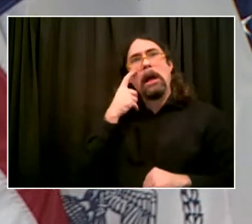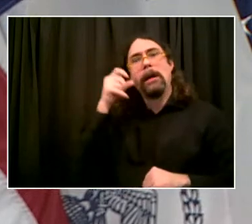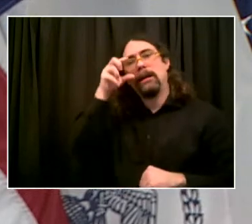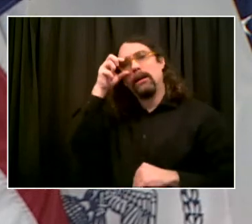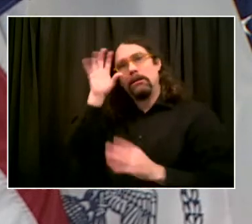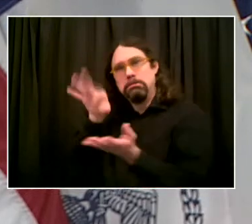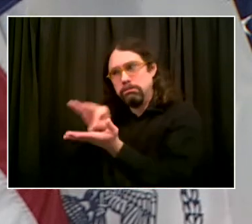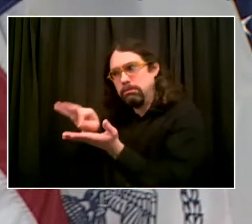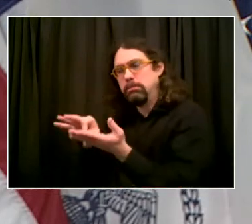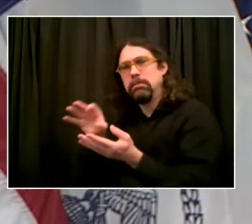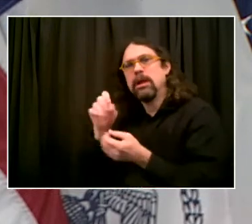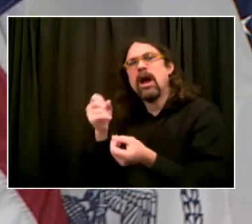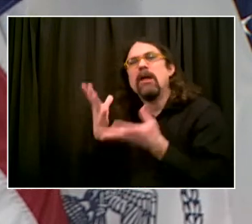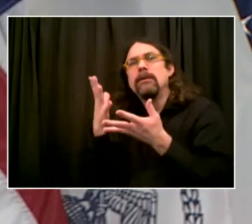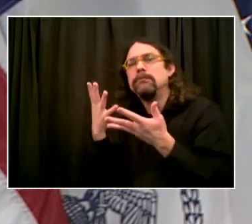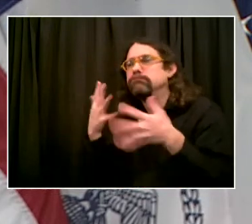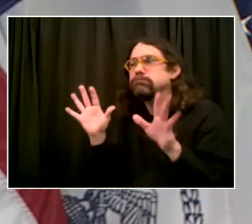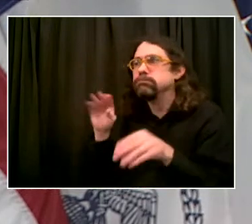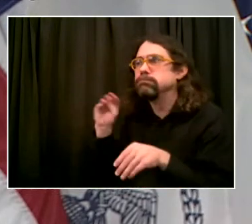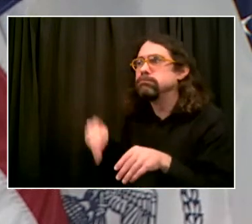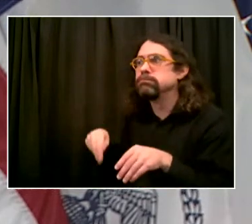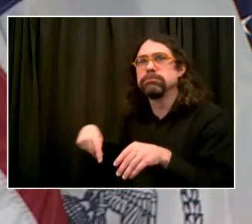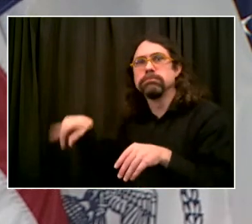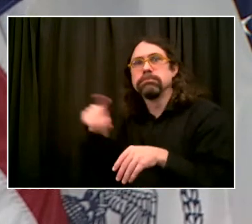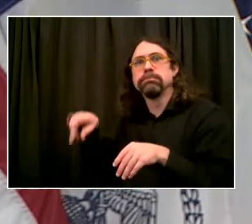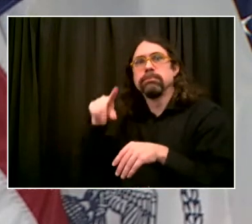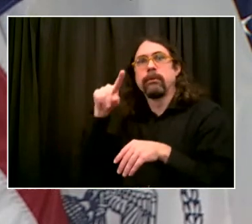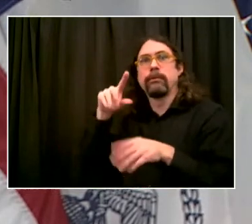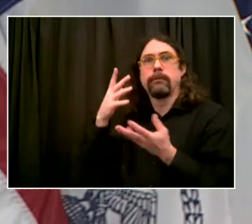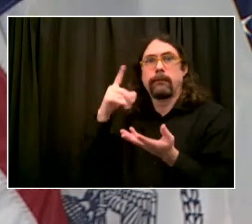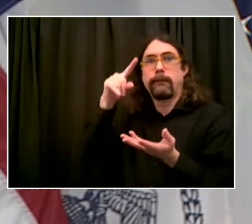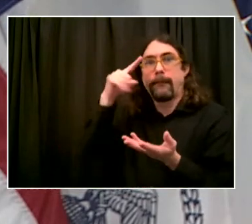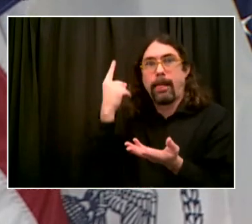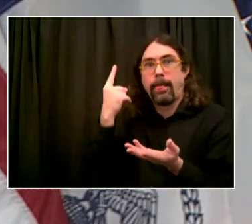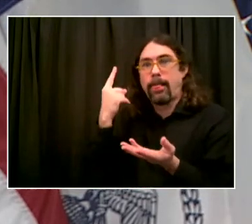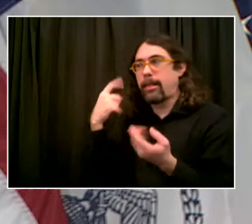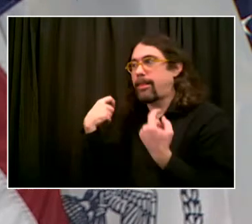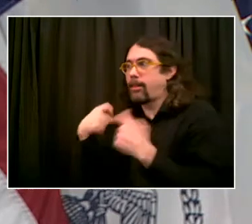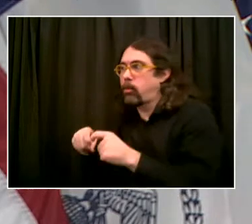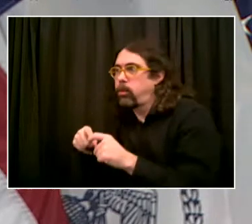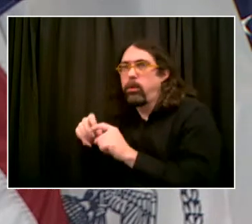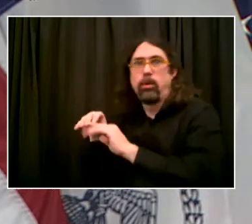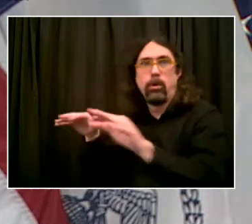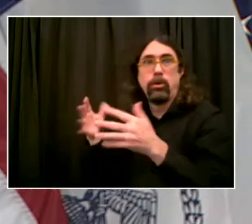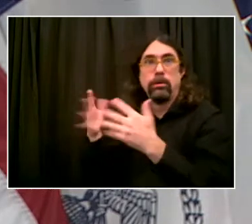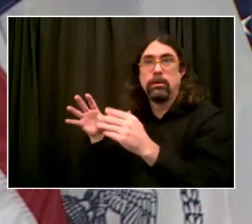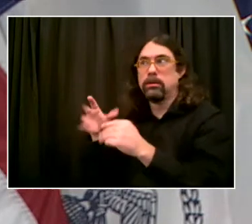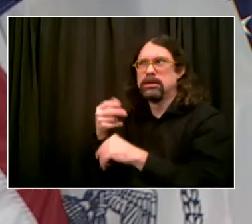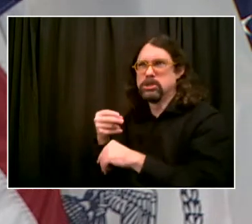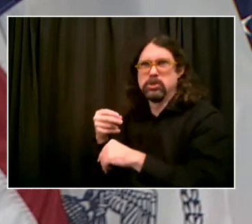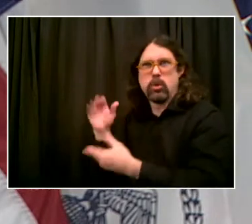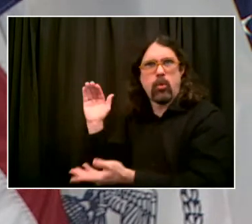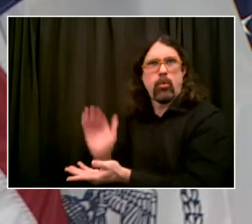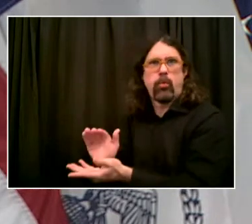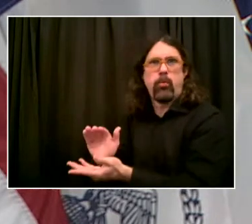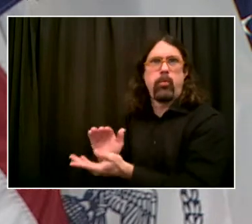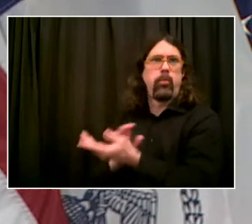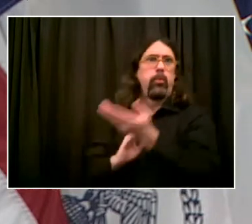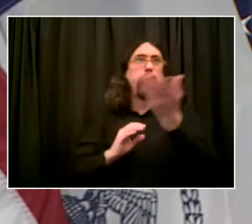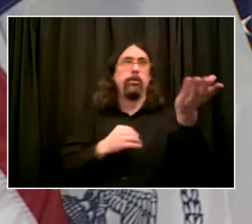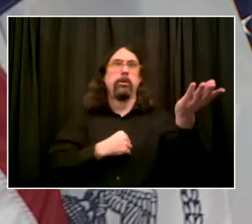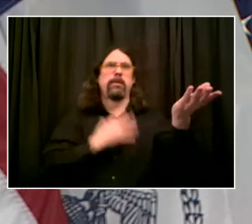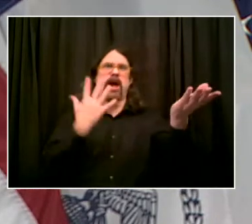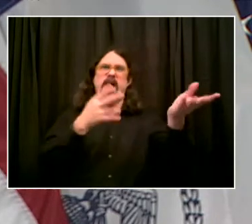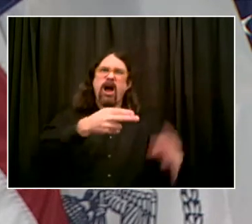it out by city versus non-city and by age groups, folks who are seniors and folks who got it who are